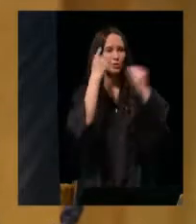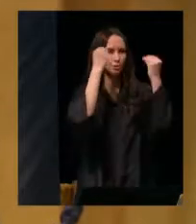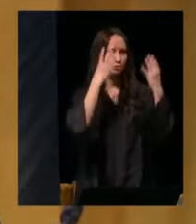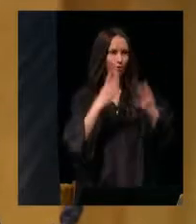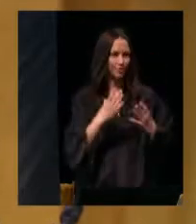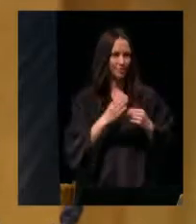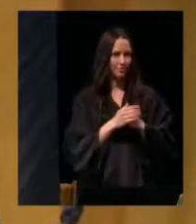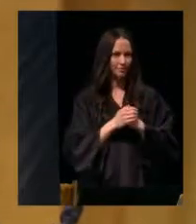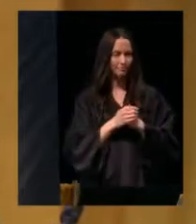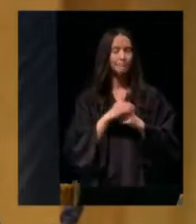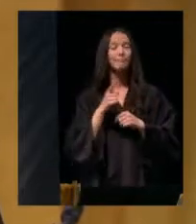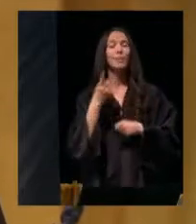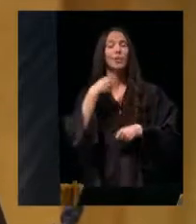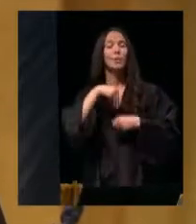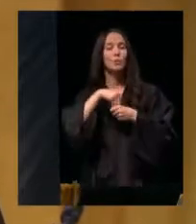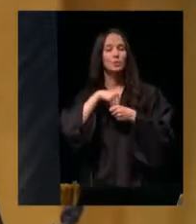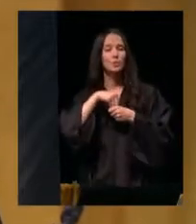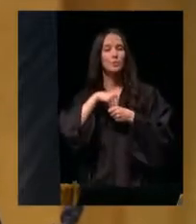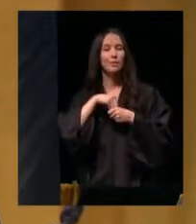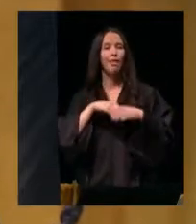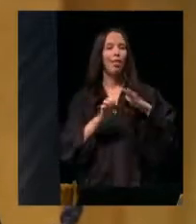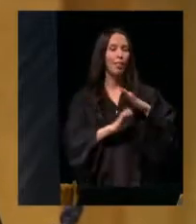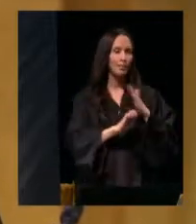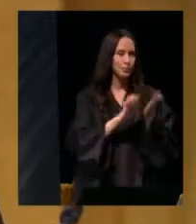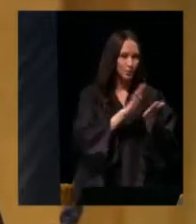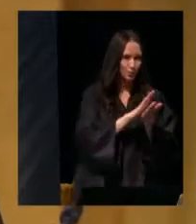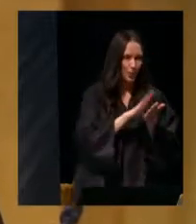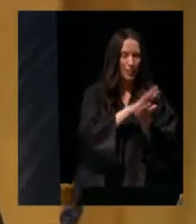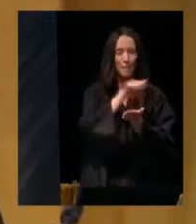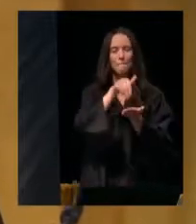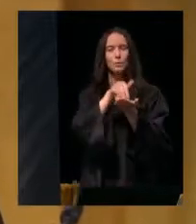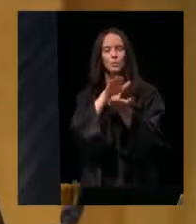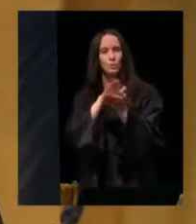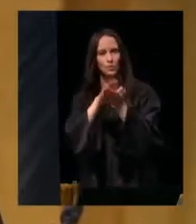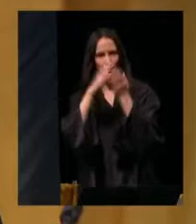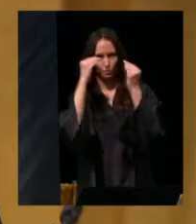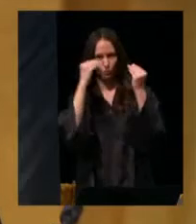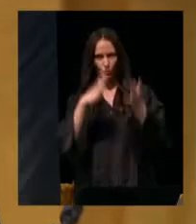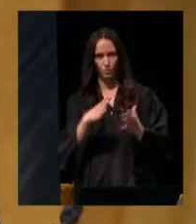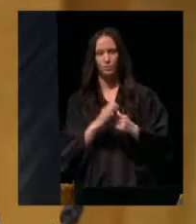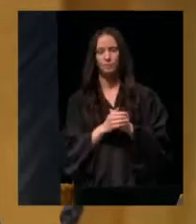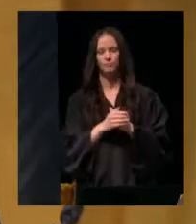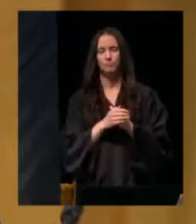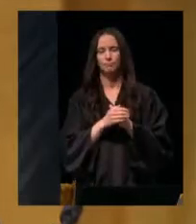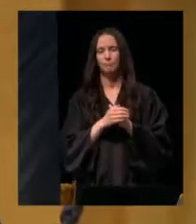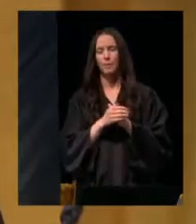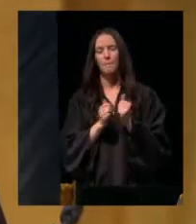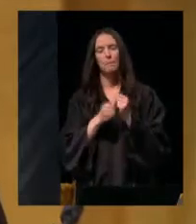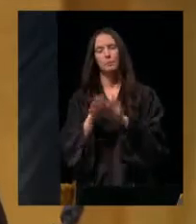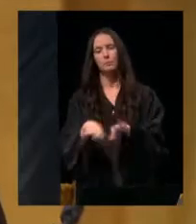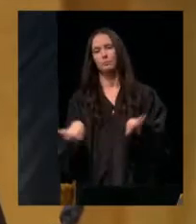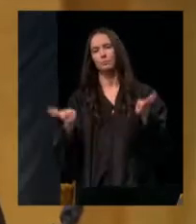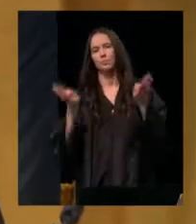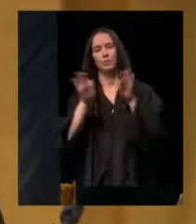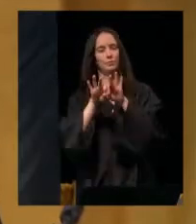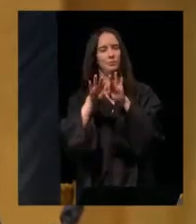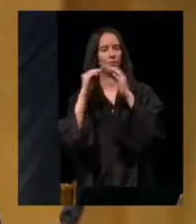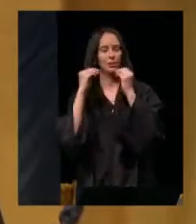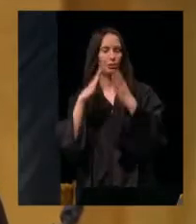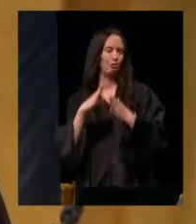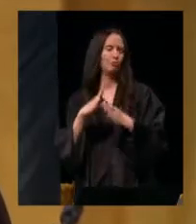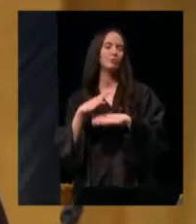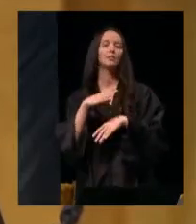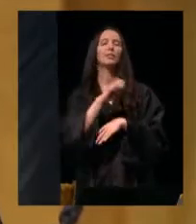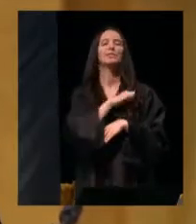teachers. This includes the former elementary and middle school teachers, and most importantly, the teachers and staff